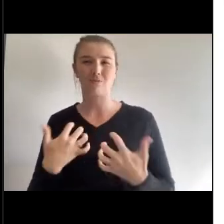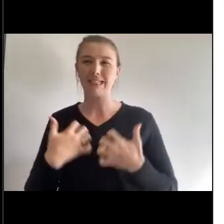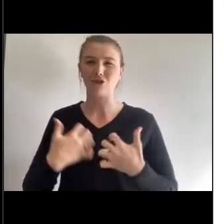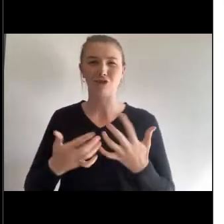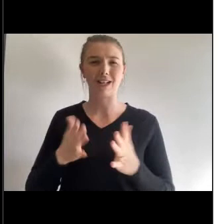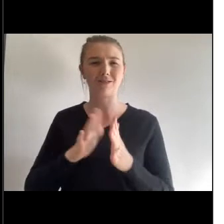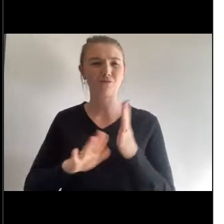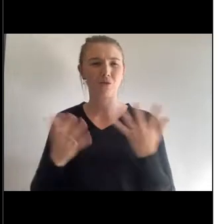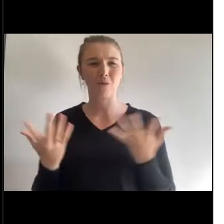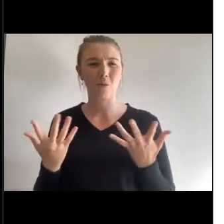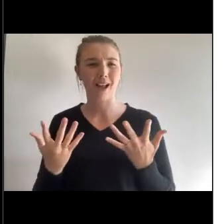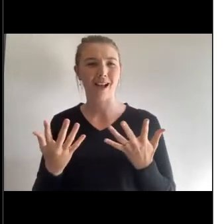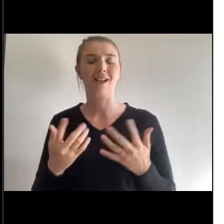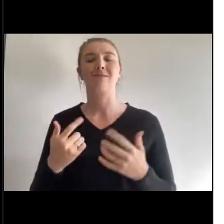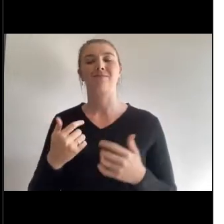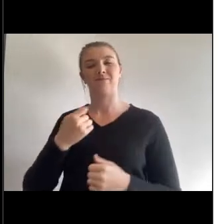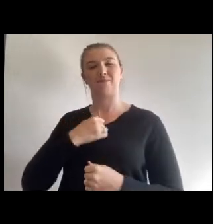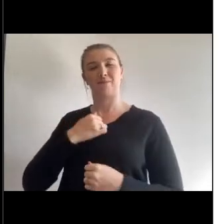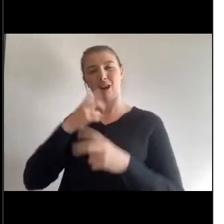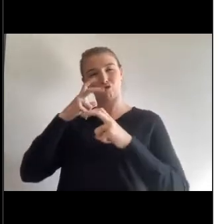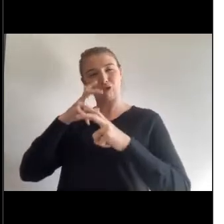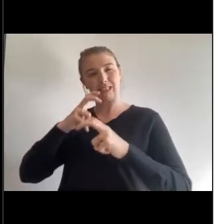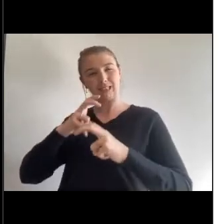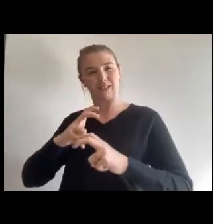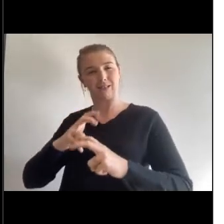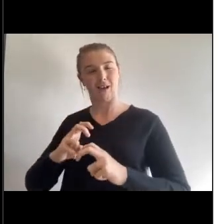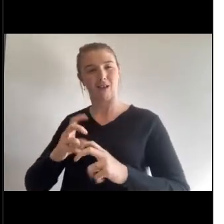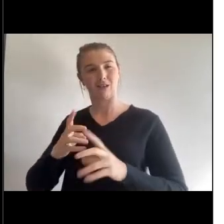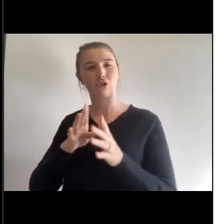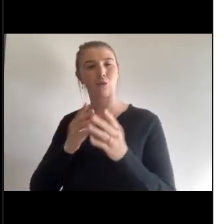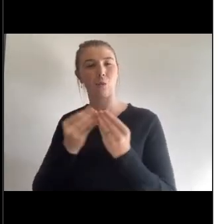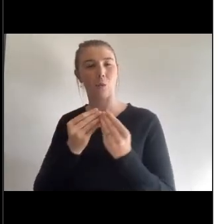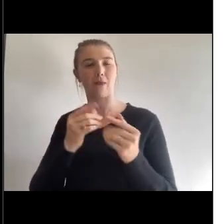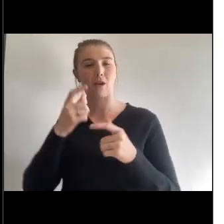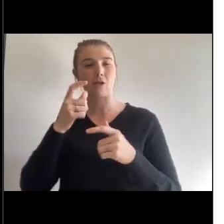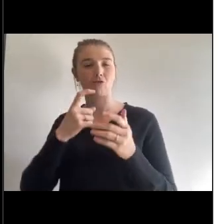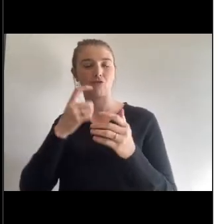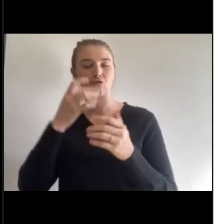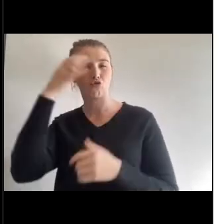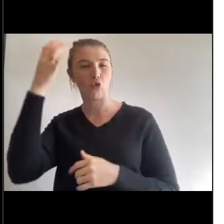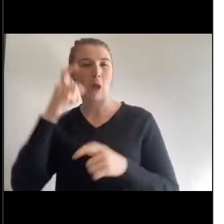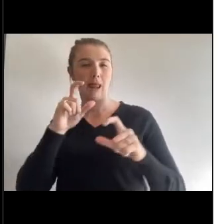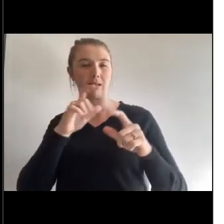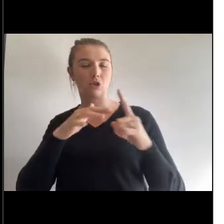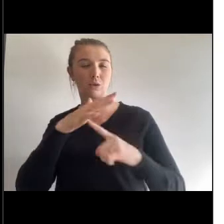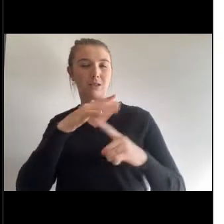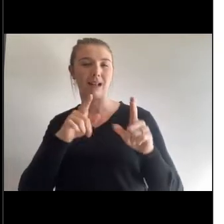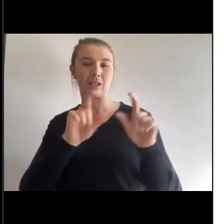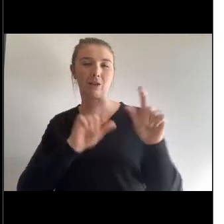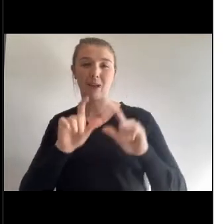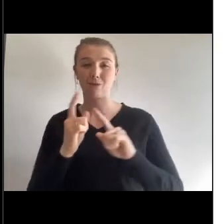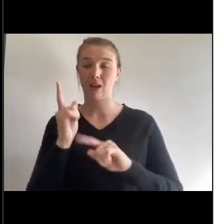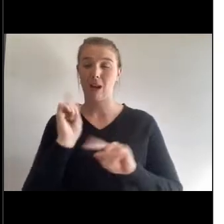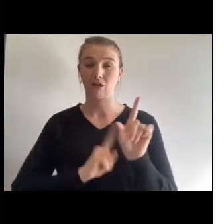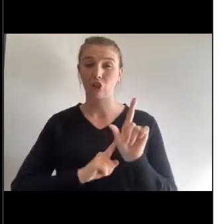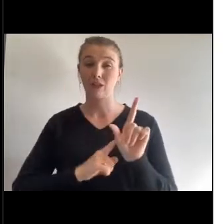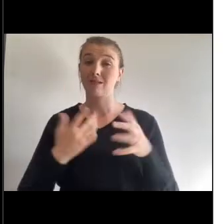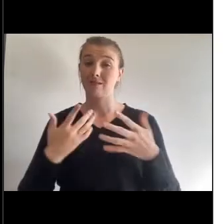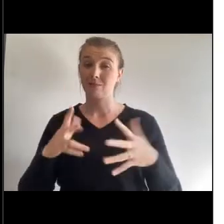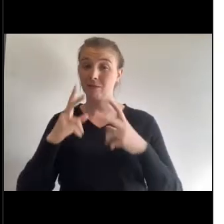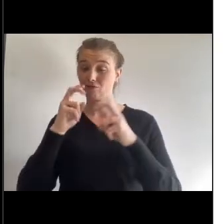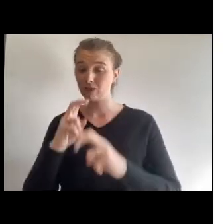came from a piece of research that I conducted for the Royal Society of Chemistry last year into belonging and connection. And so what I'm going